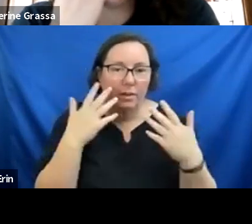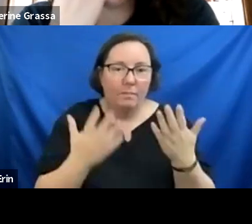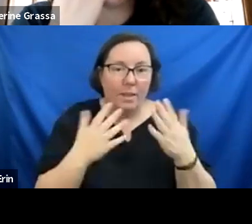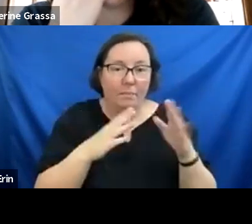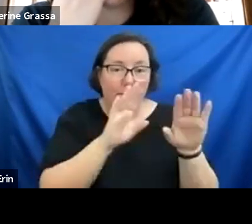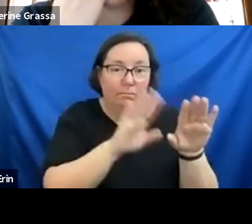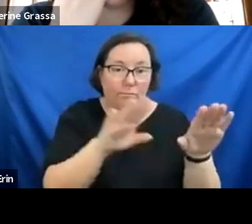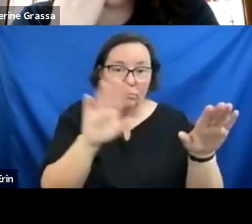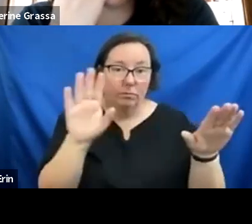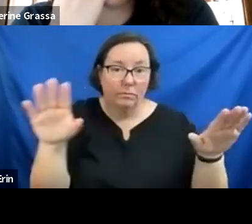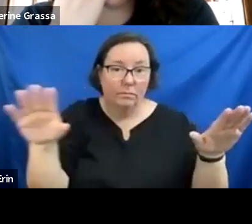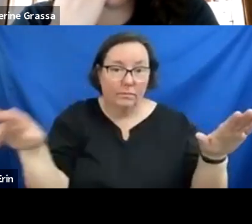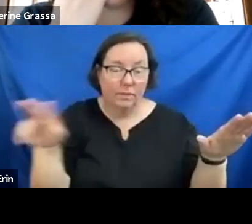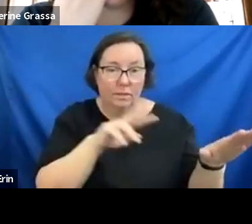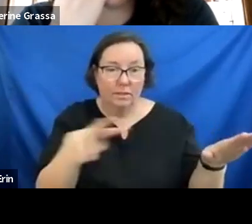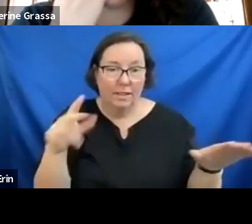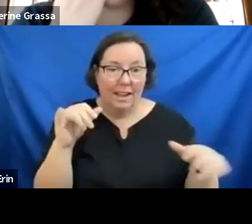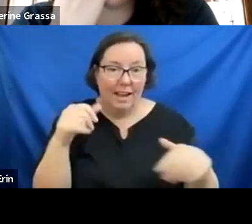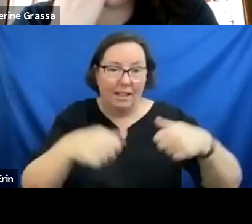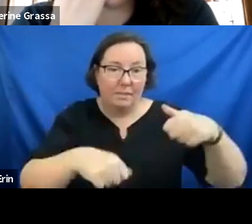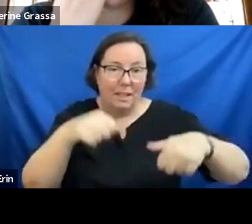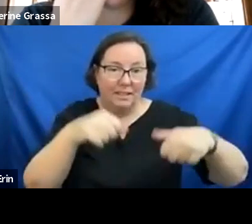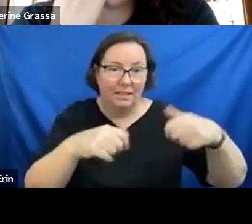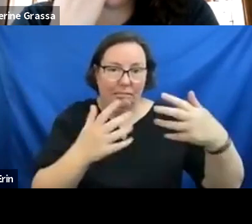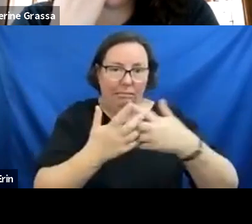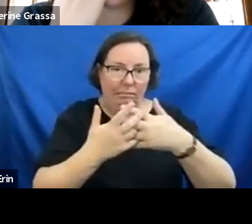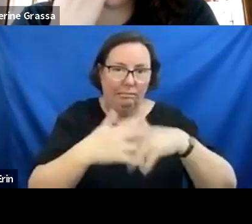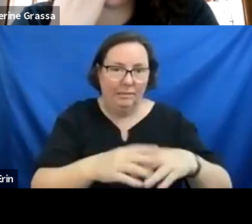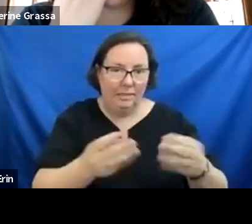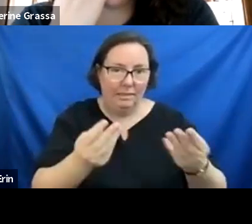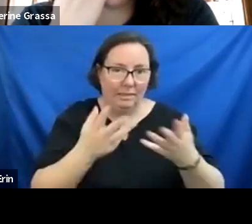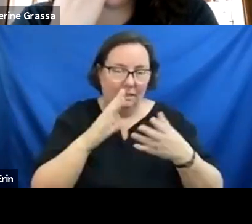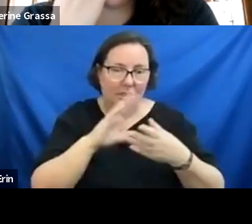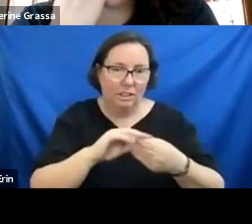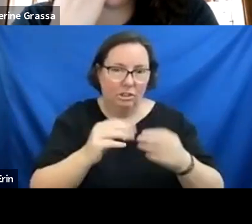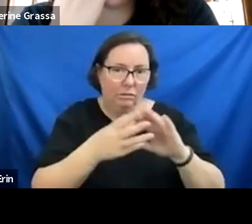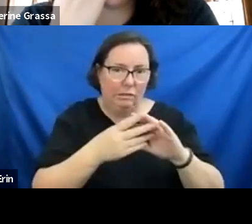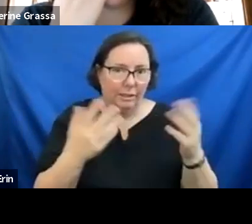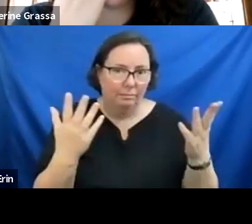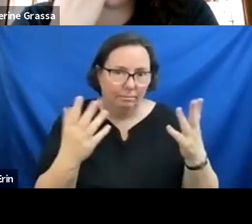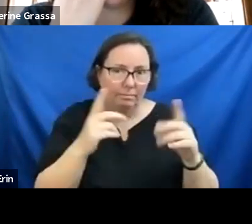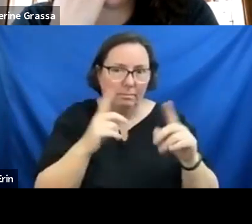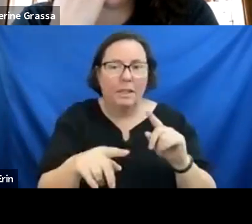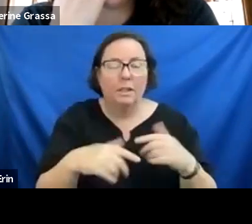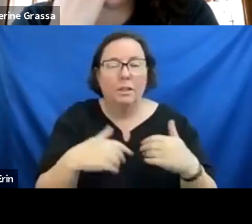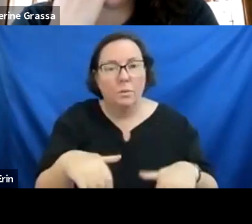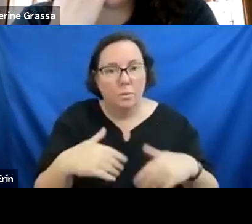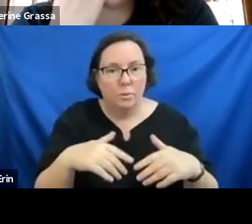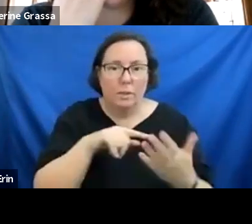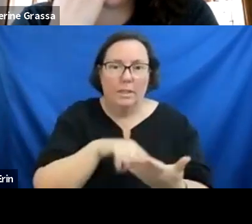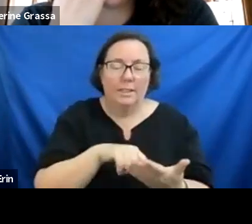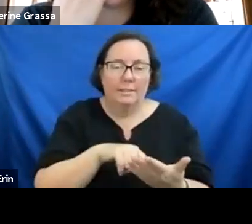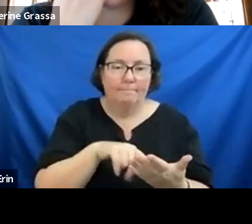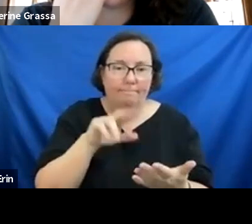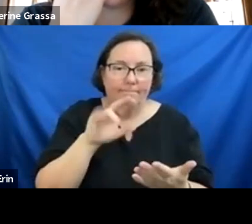out like jigsaw puzzle pieces, and they'll begin to tell us a story. Part